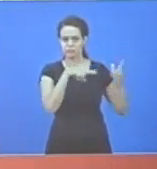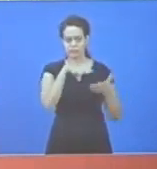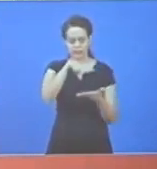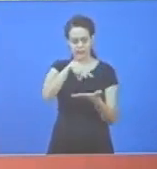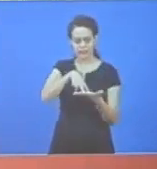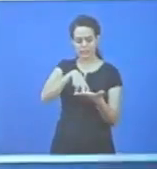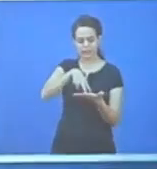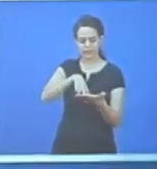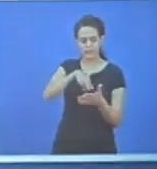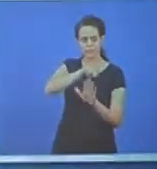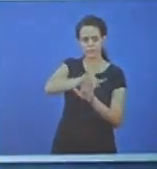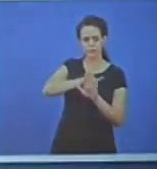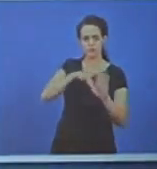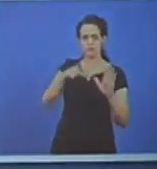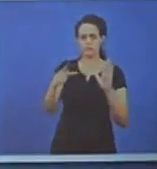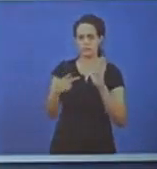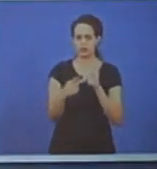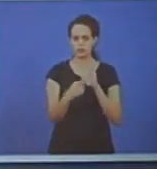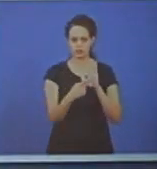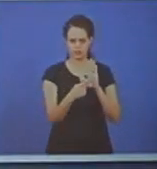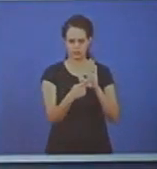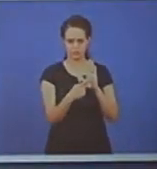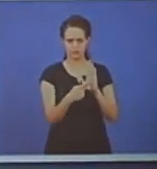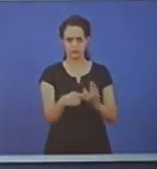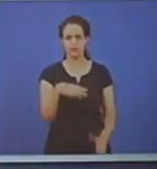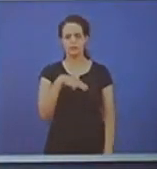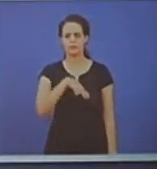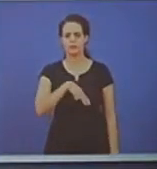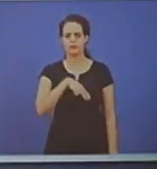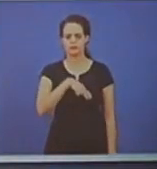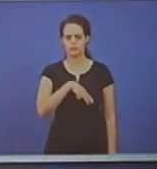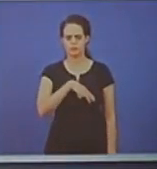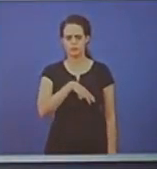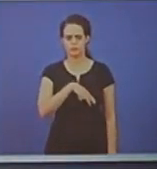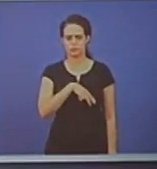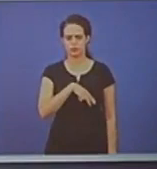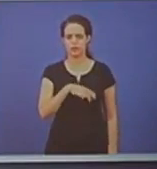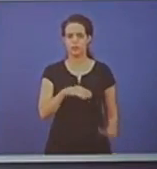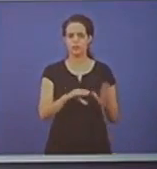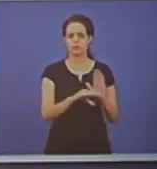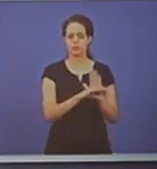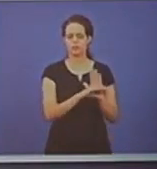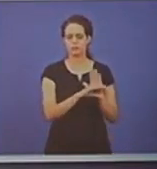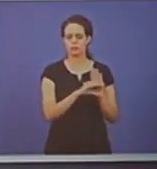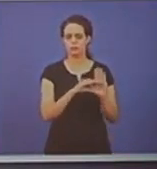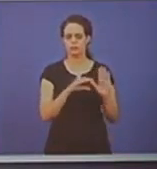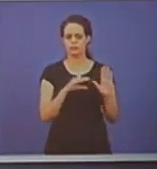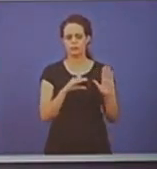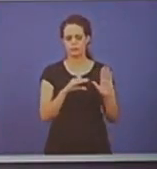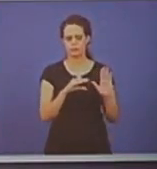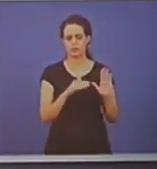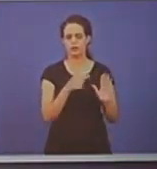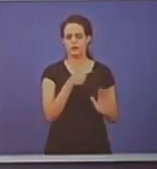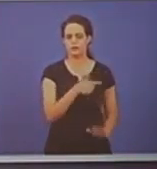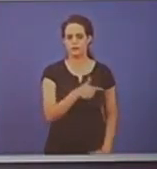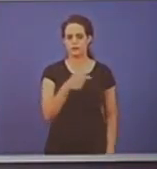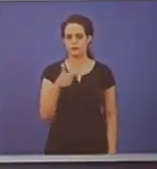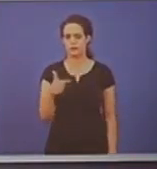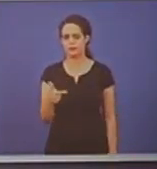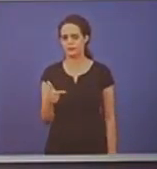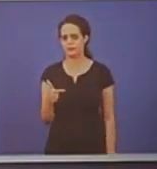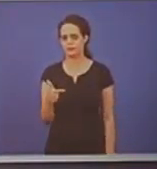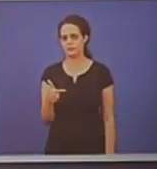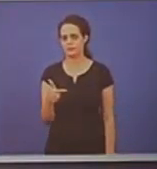parable of the weddings in the Gospel of Matthew, chapter